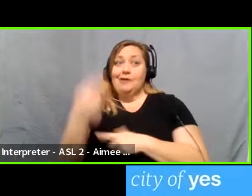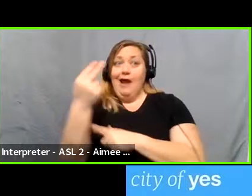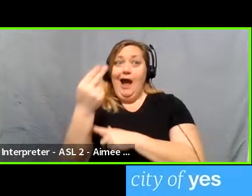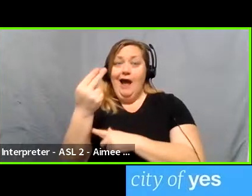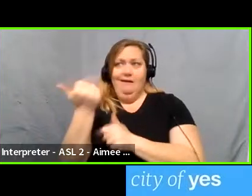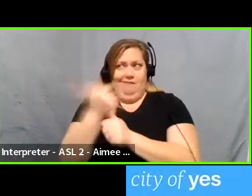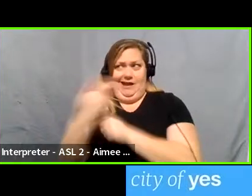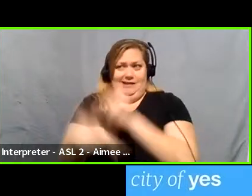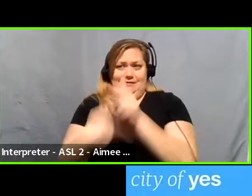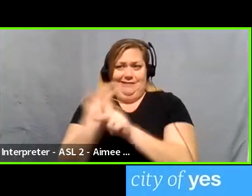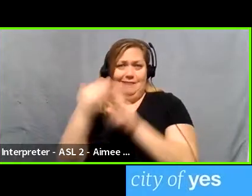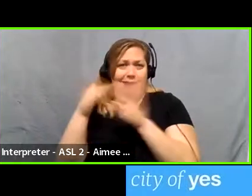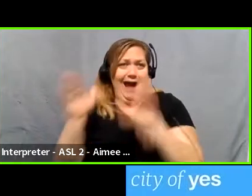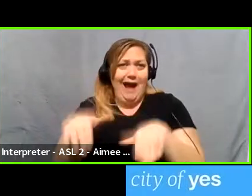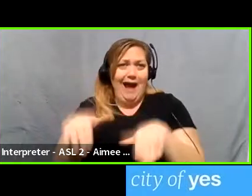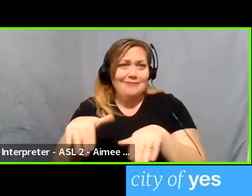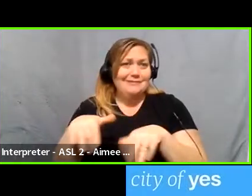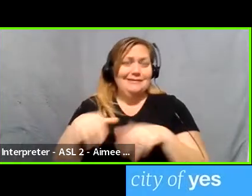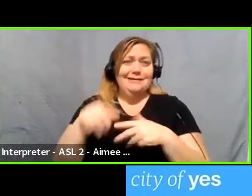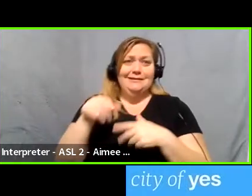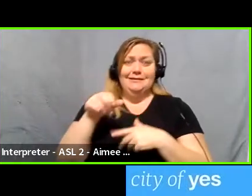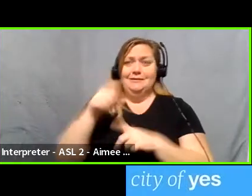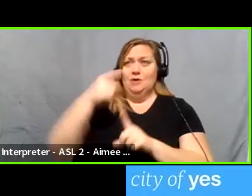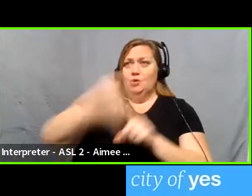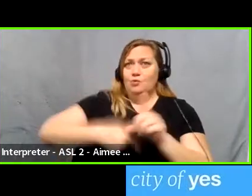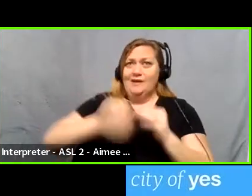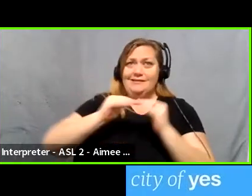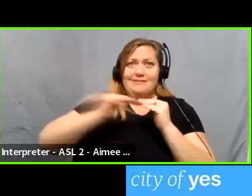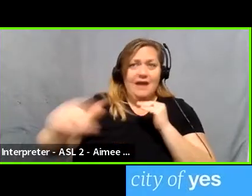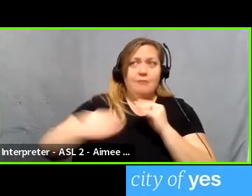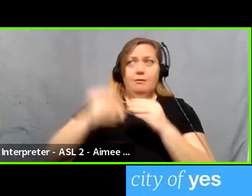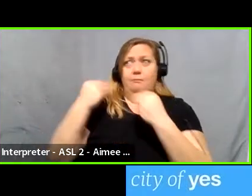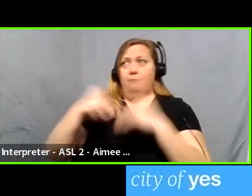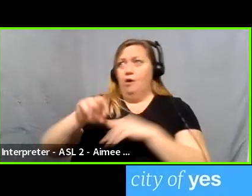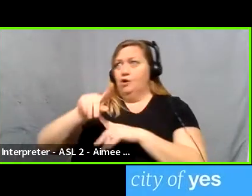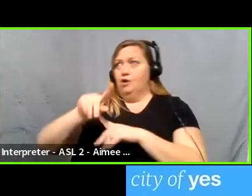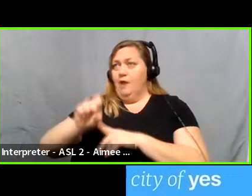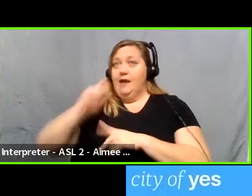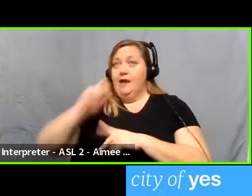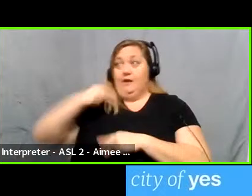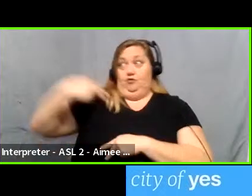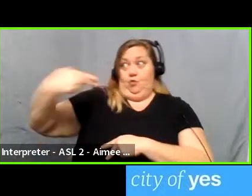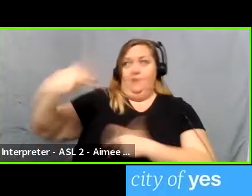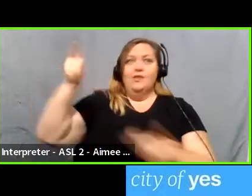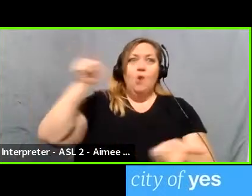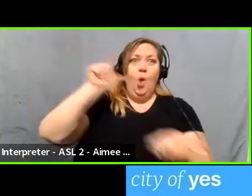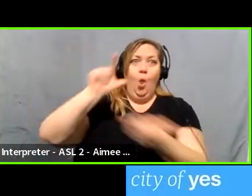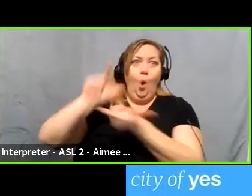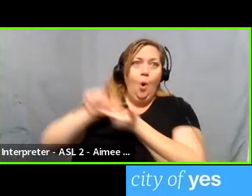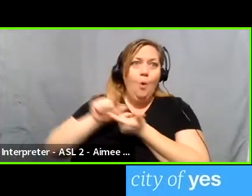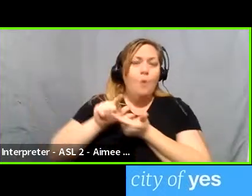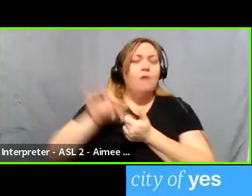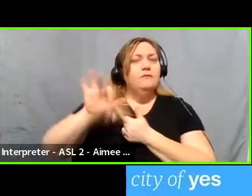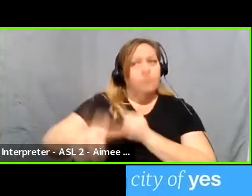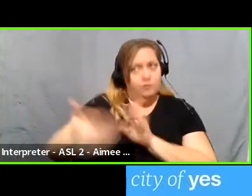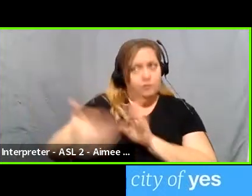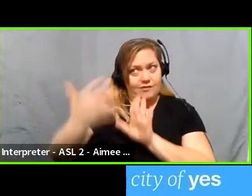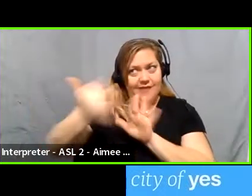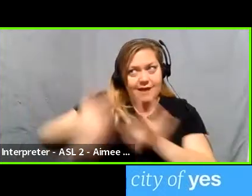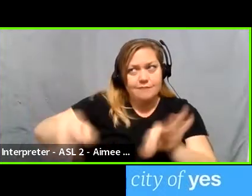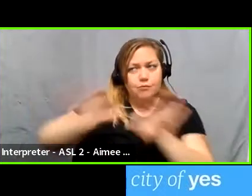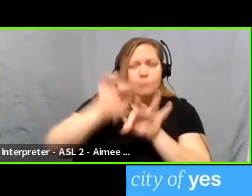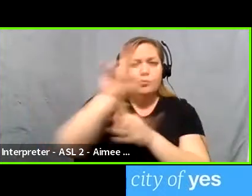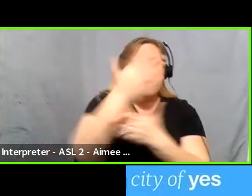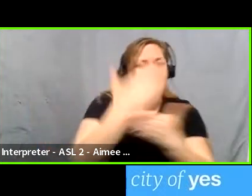for any type of housing, whether NYCHA, whether rent stabilized, or whether market rate, they're historically low. Addressing that's important, but it's only one